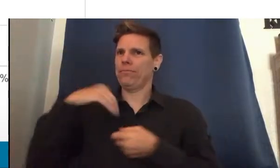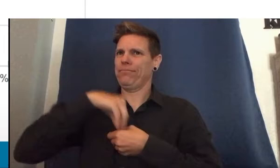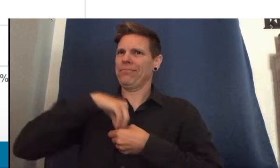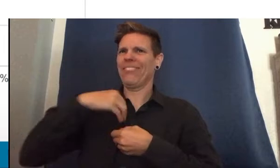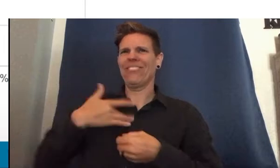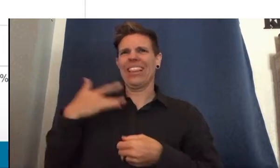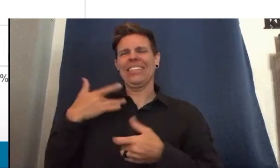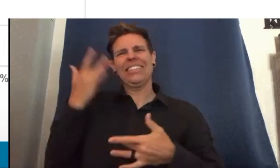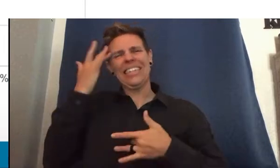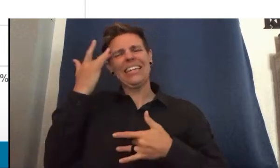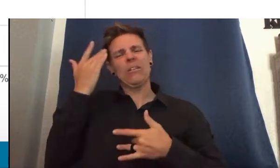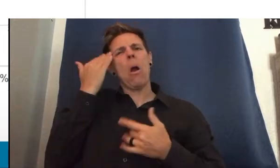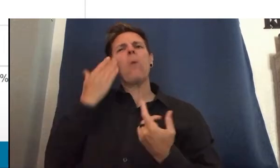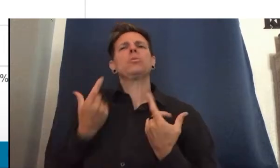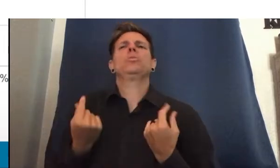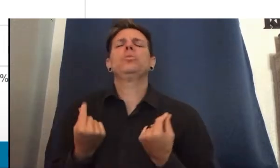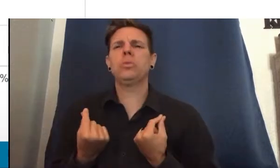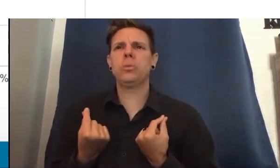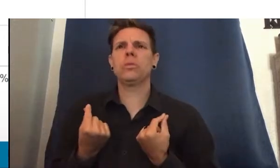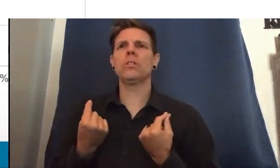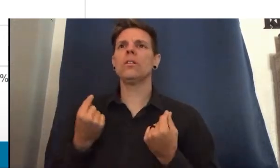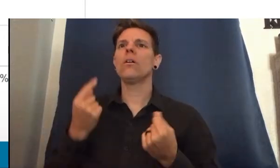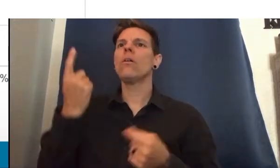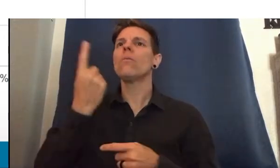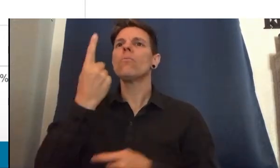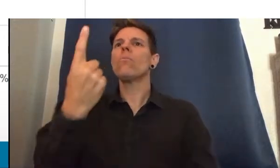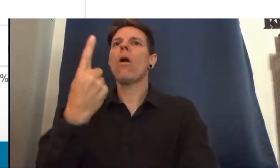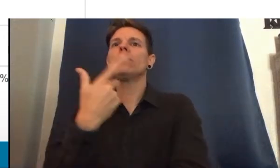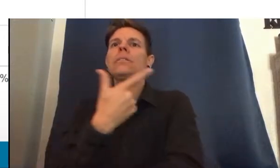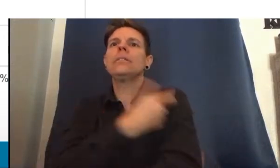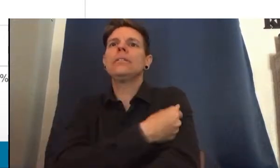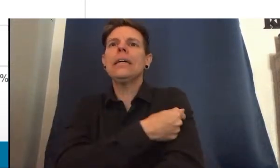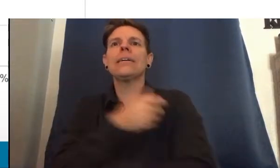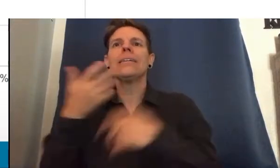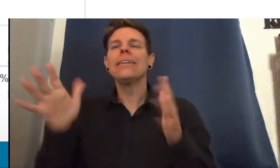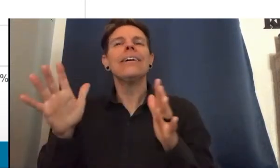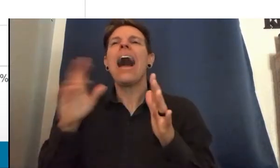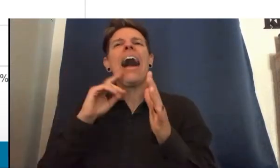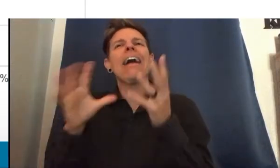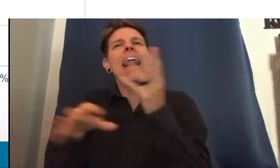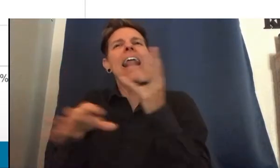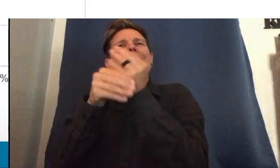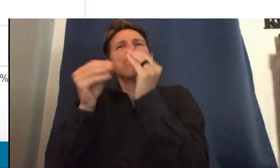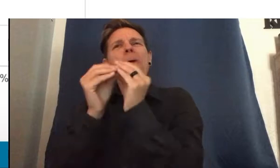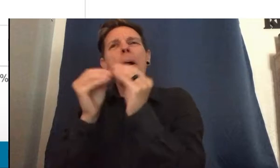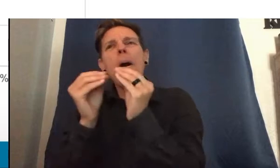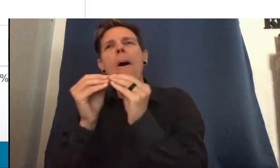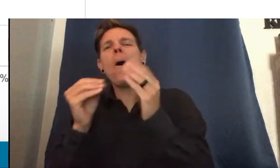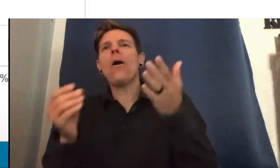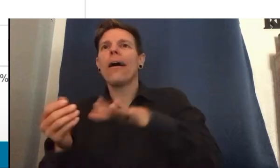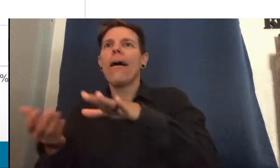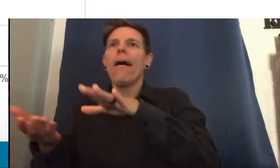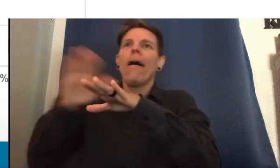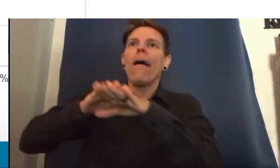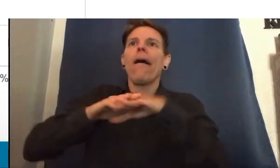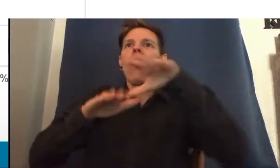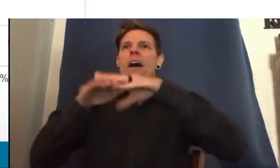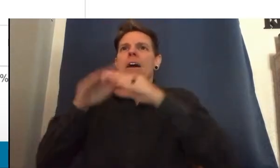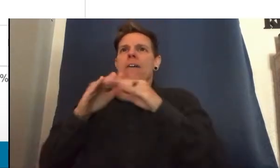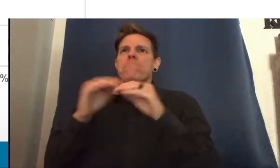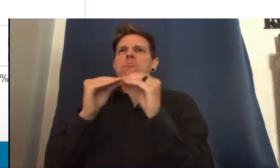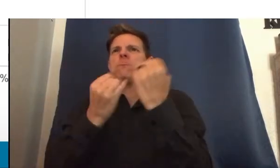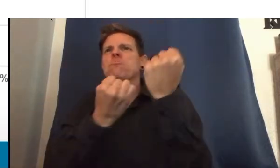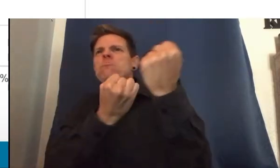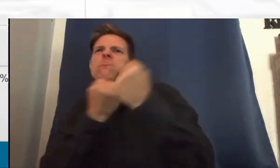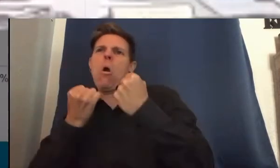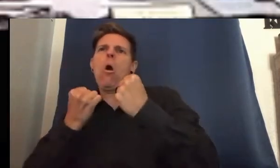It's not as simple as simply just getting vaccinated, right? So we got to layer our protections. Dr. Johnson, you had a comment, please? Yeah, I was going